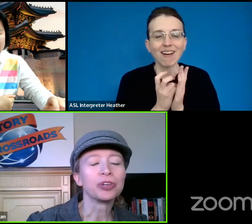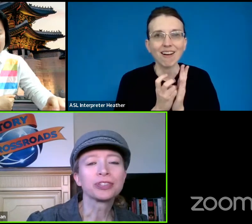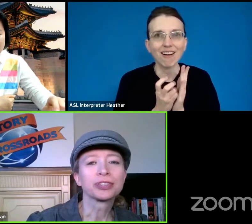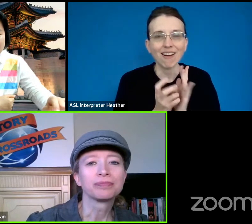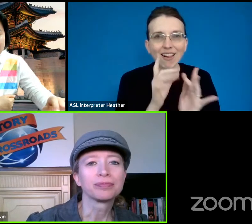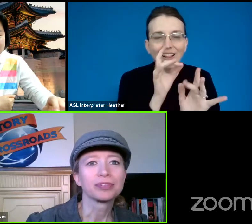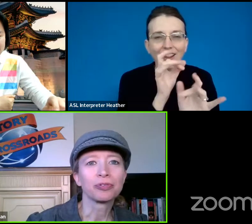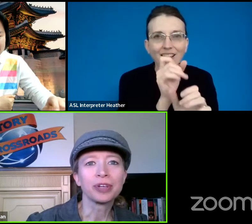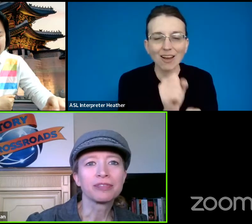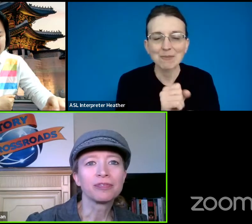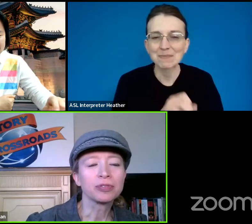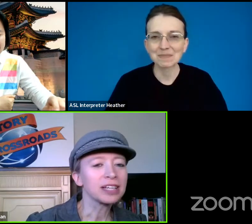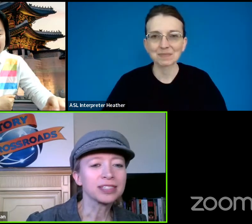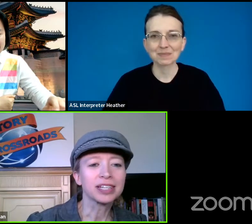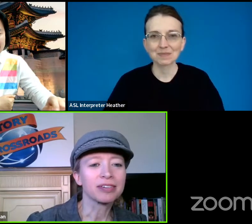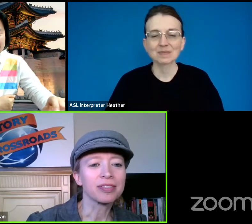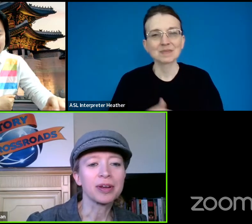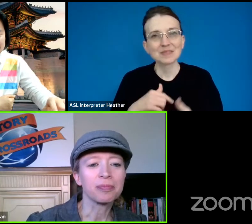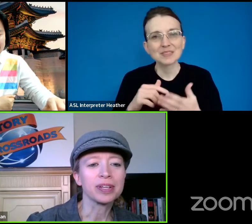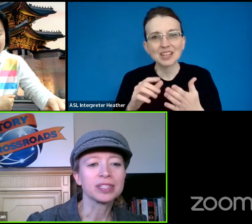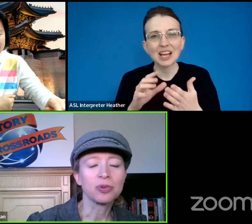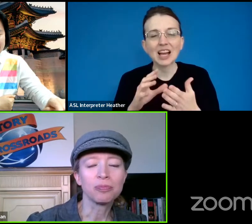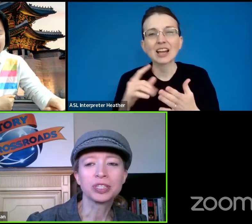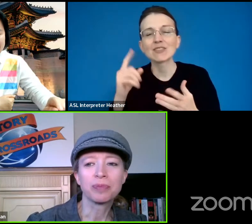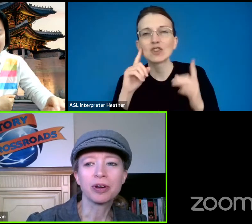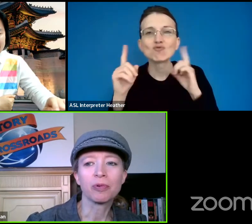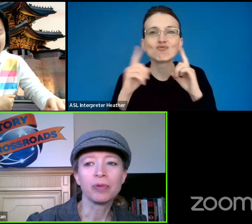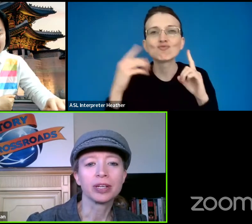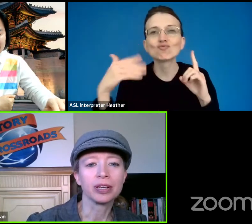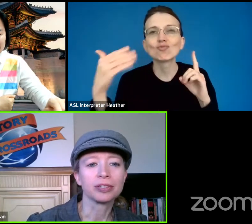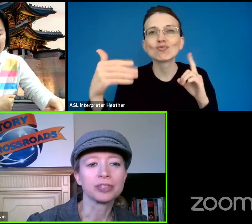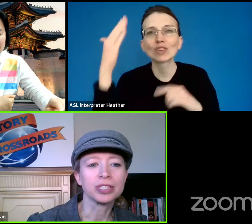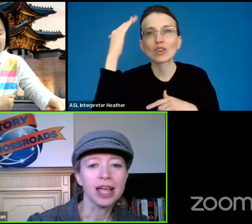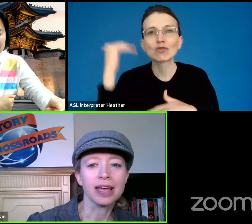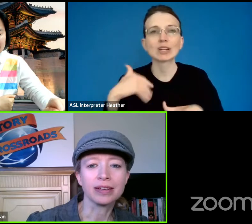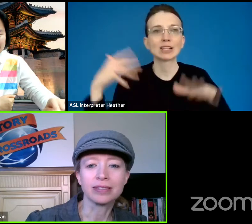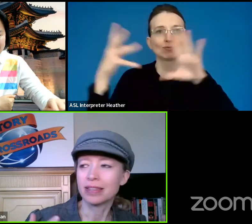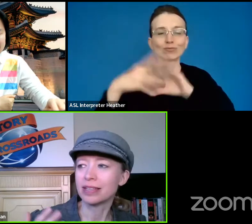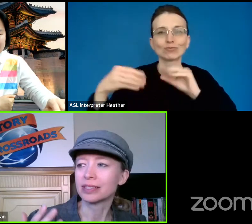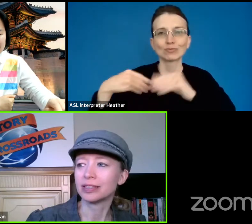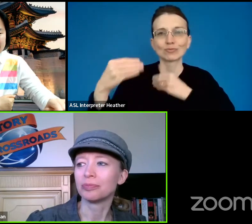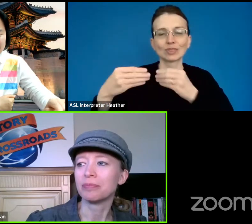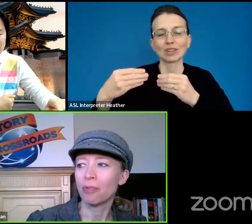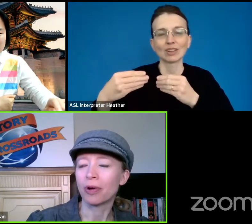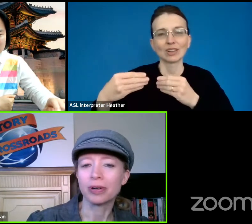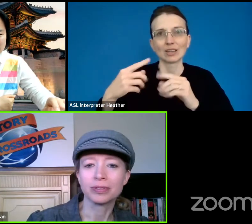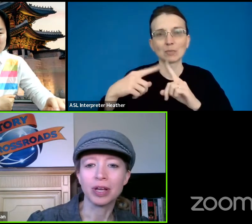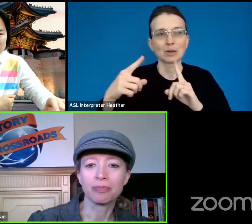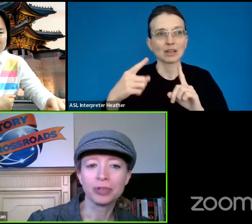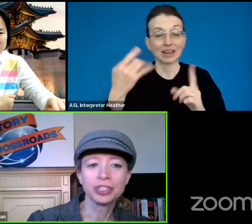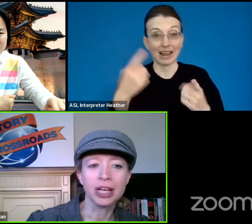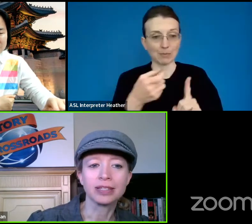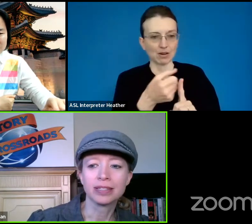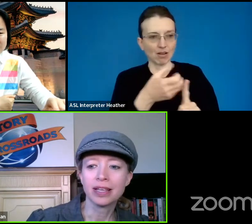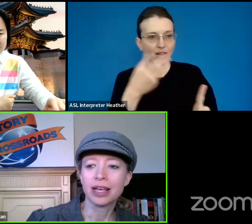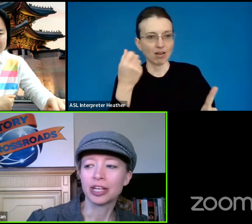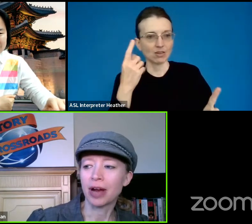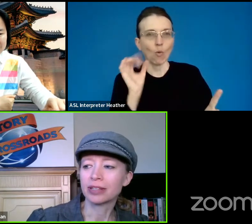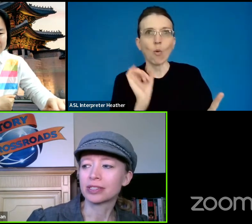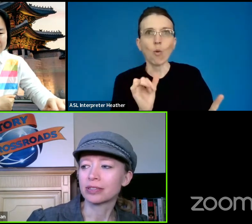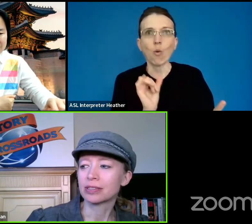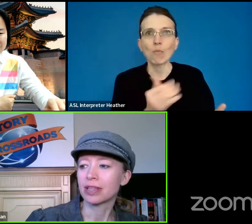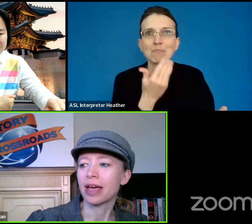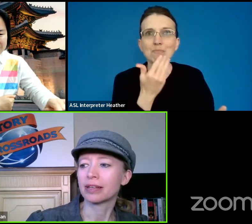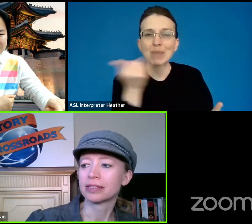I've learned Korean folktales here and there, but it's so much better when we can understand things a little bit more. So I appreciate